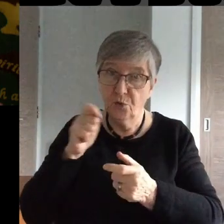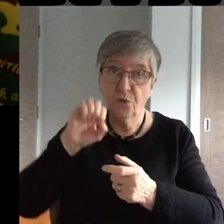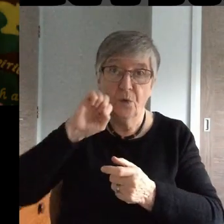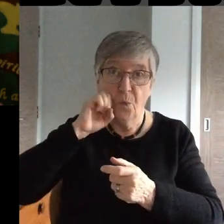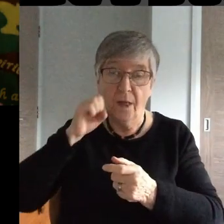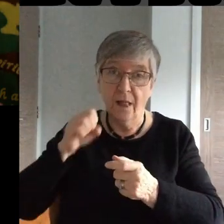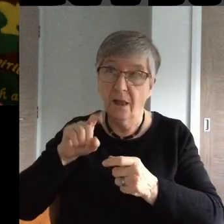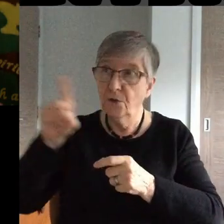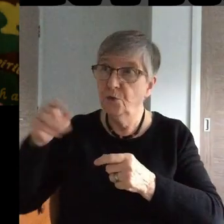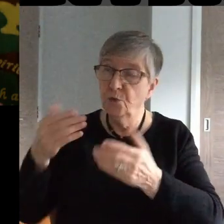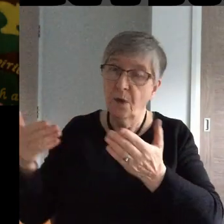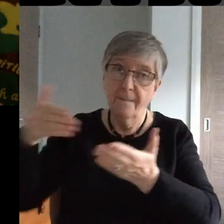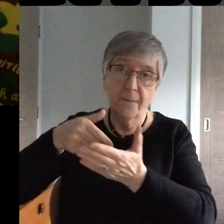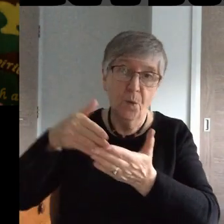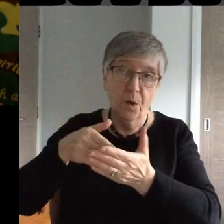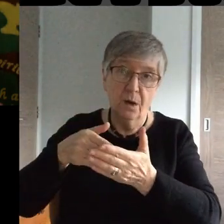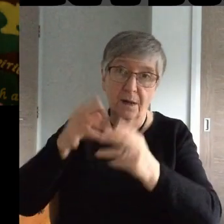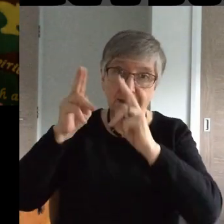that was to come